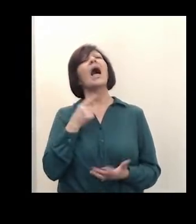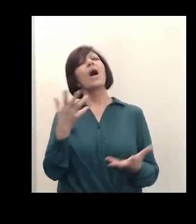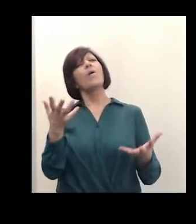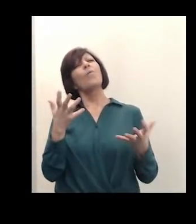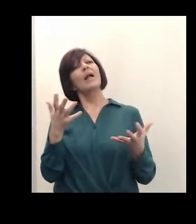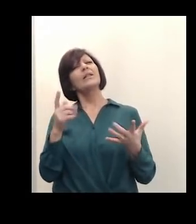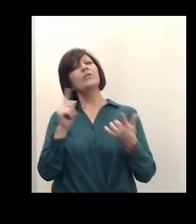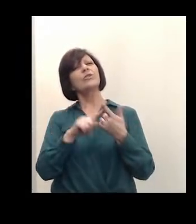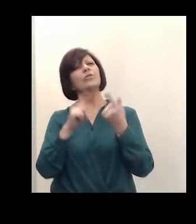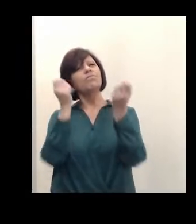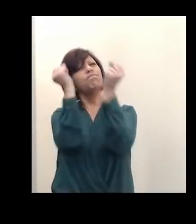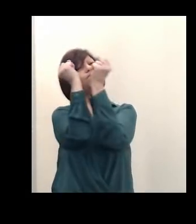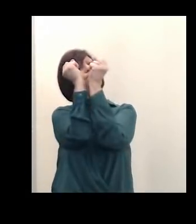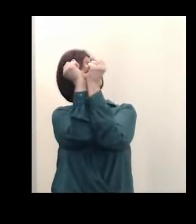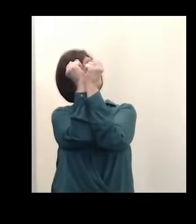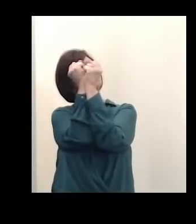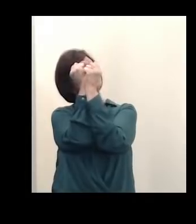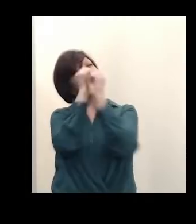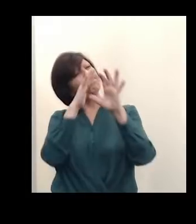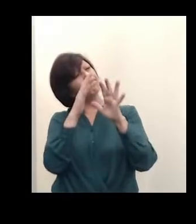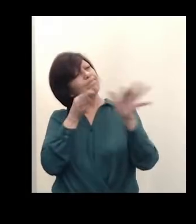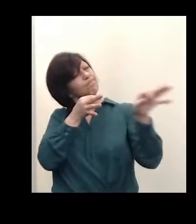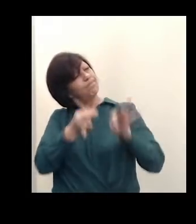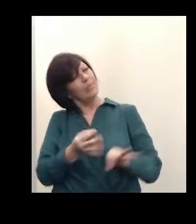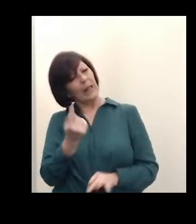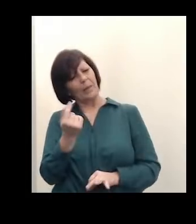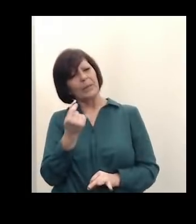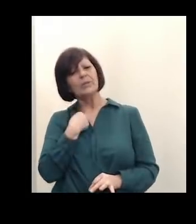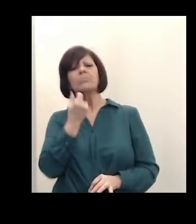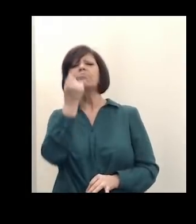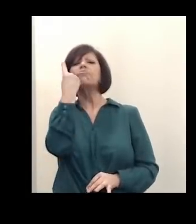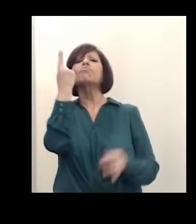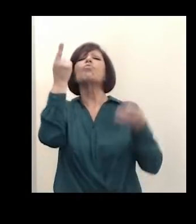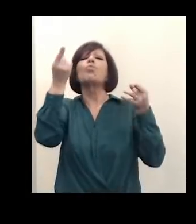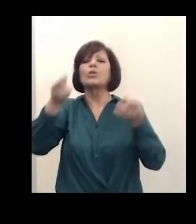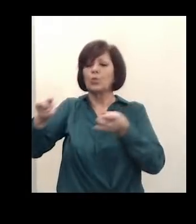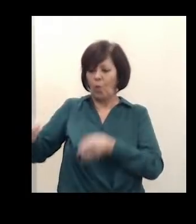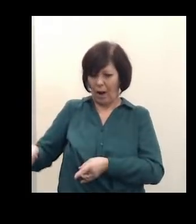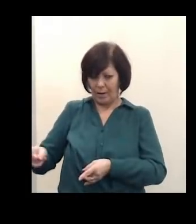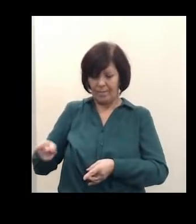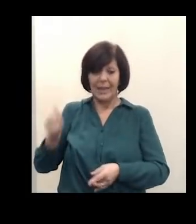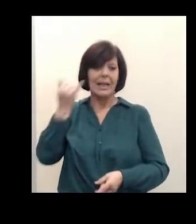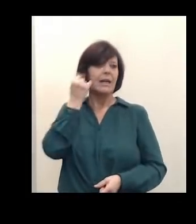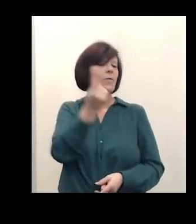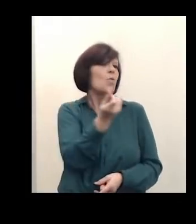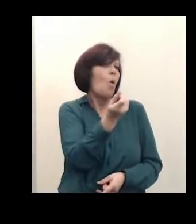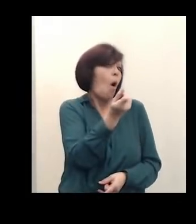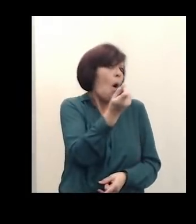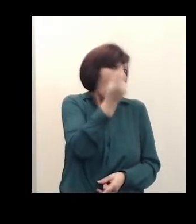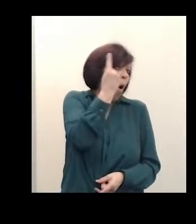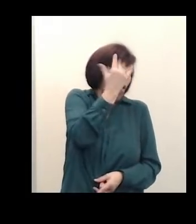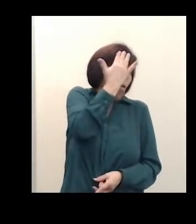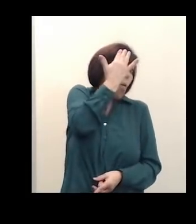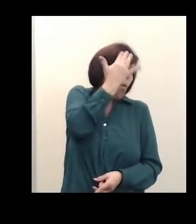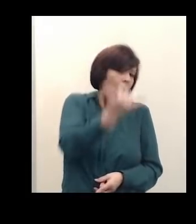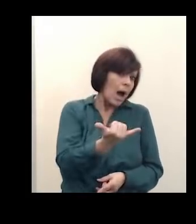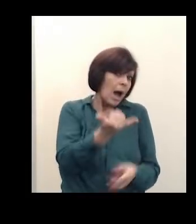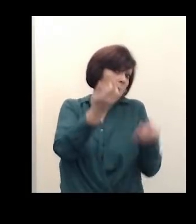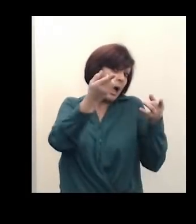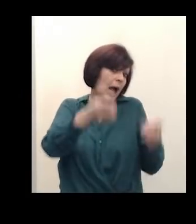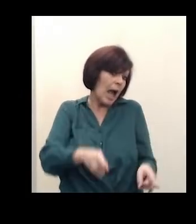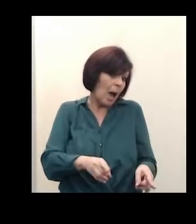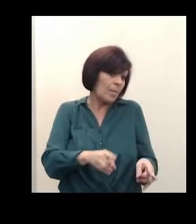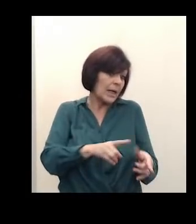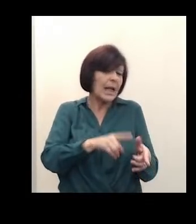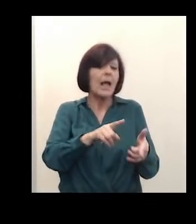conceptualize this for you a little bit to understand what's going on, and therefore, if you understand why this is happening, what mitigation